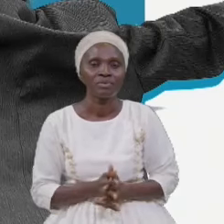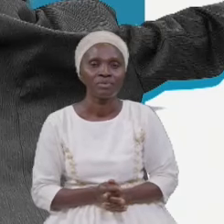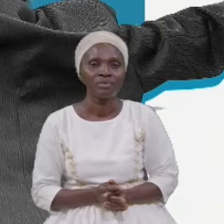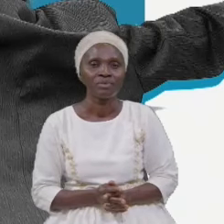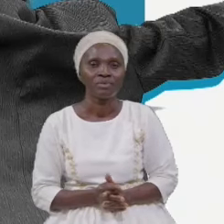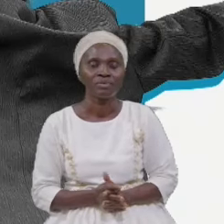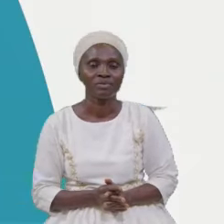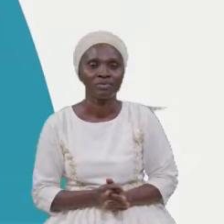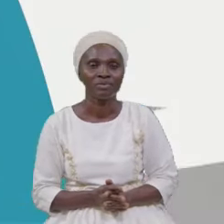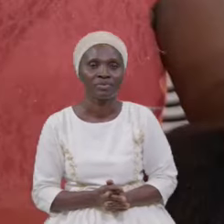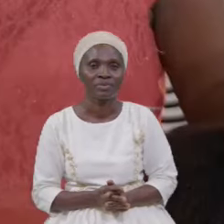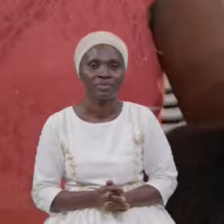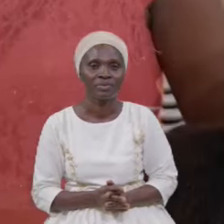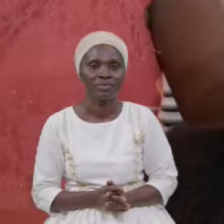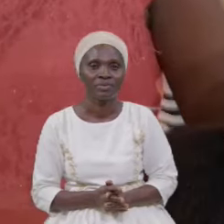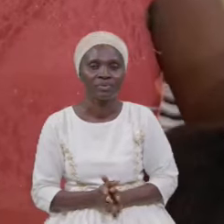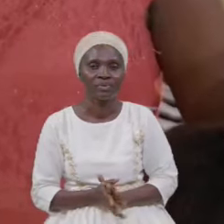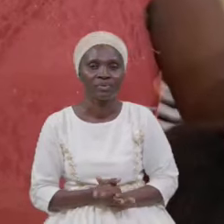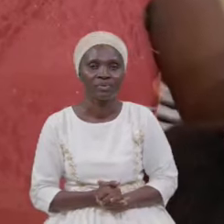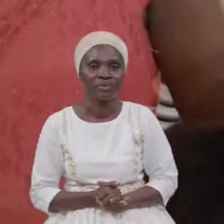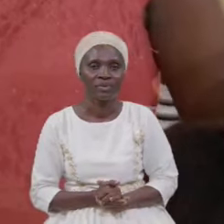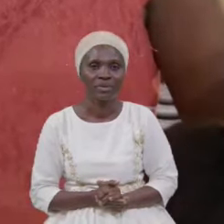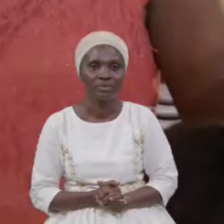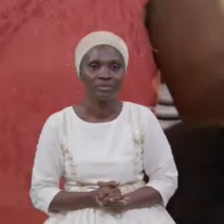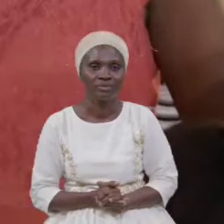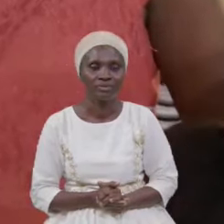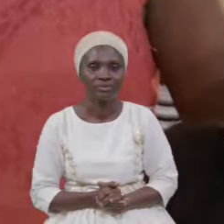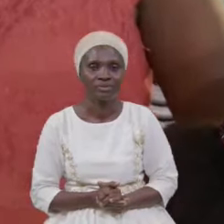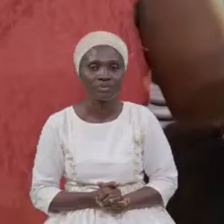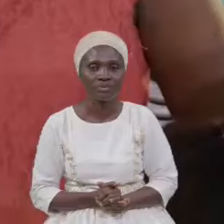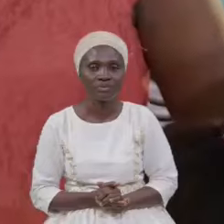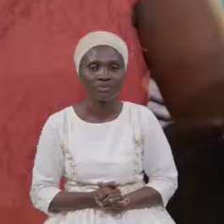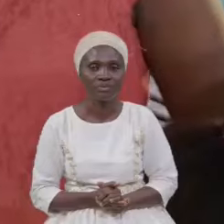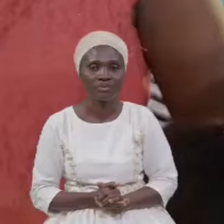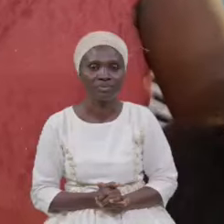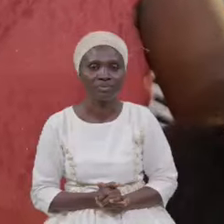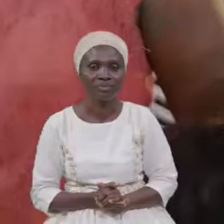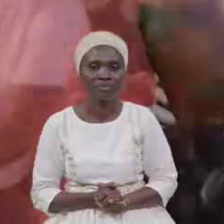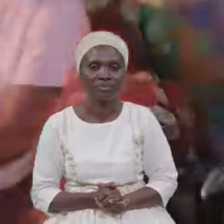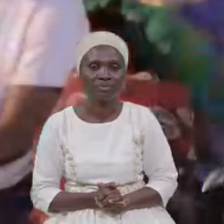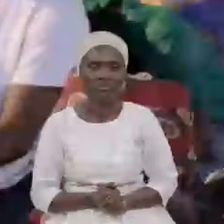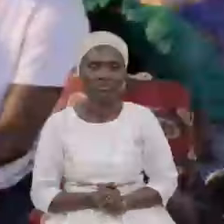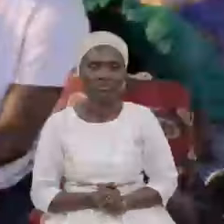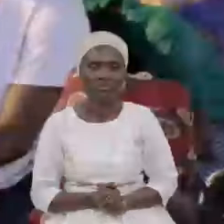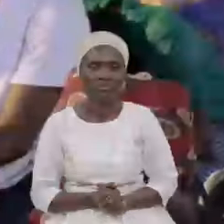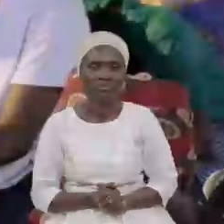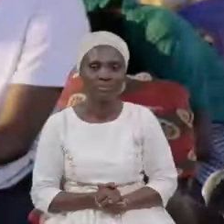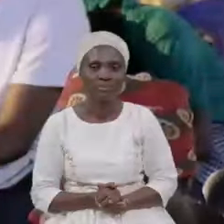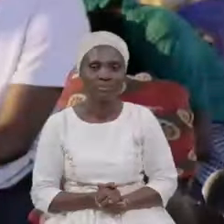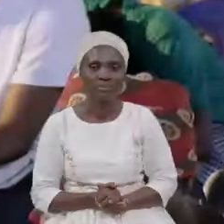their details, their names, their phone numbers, and location